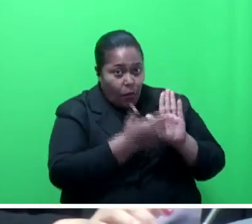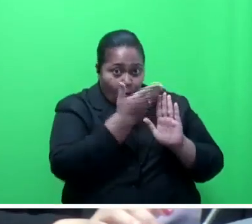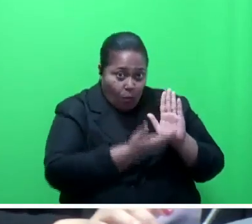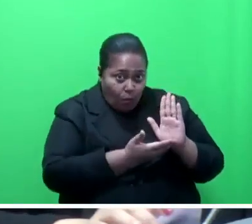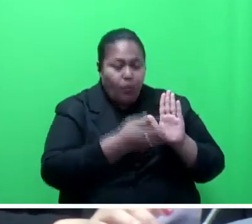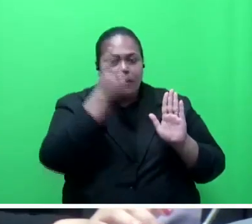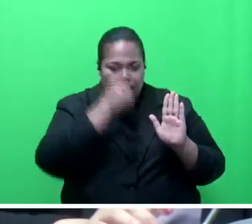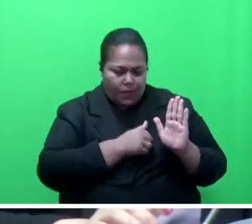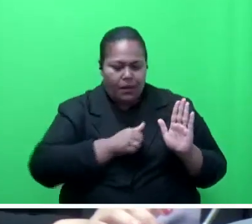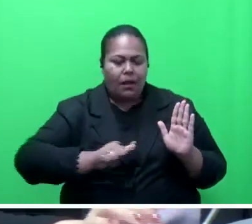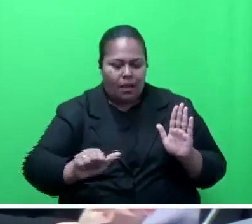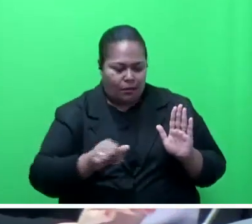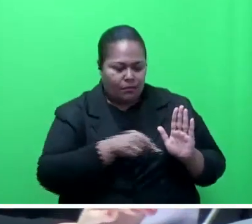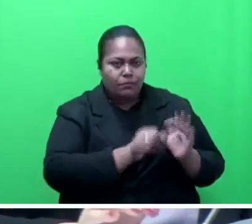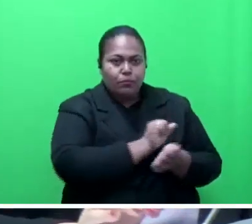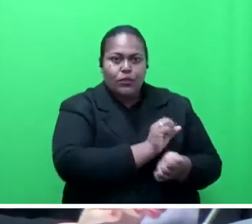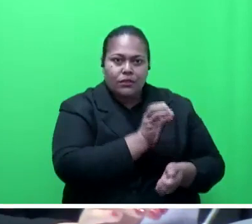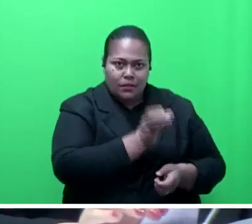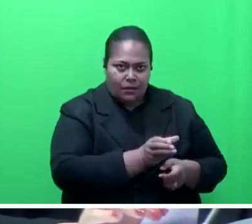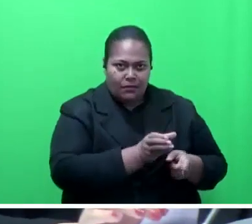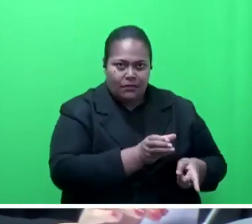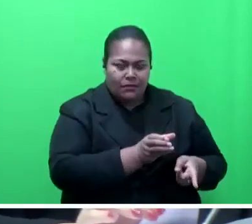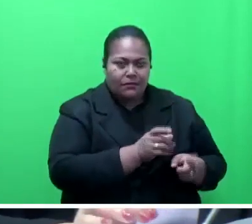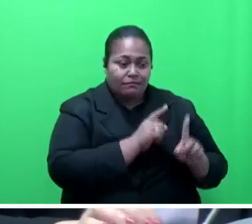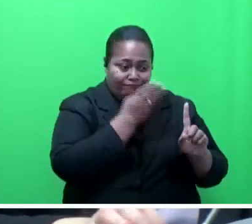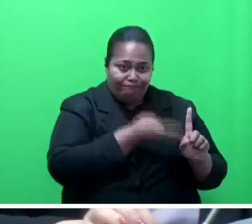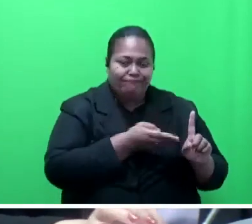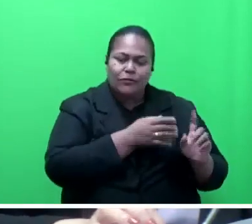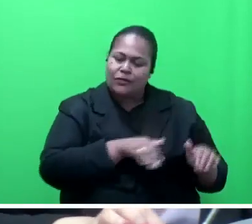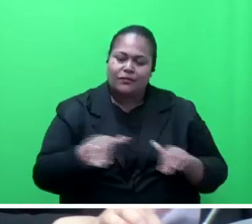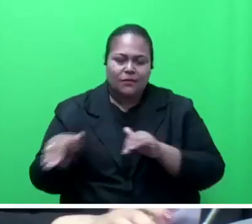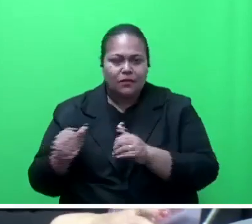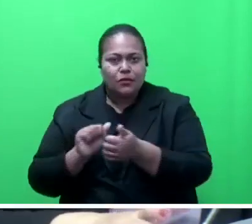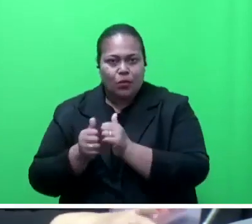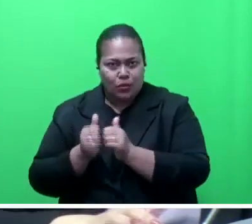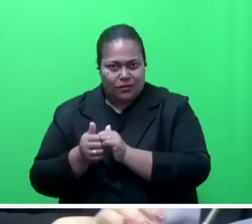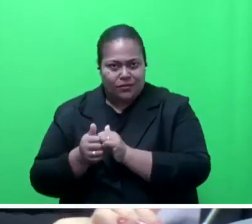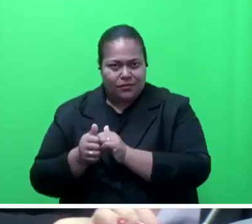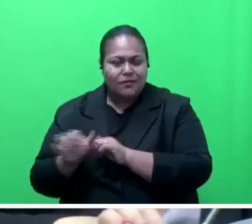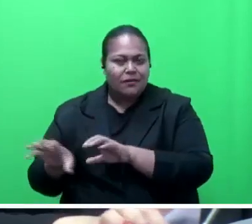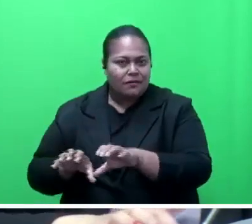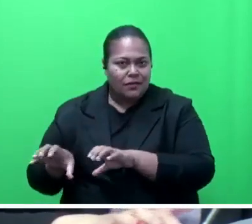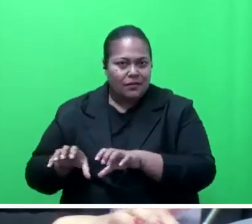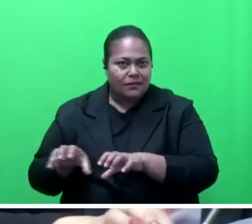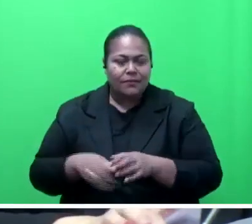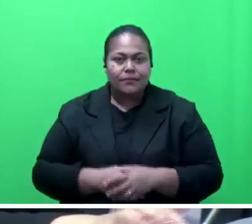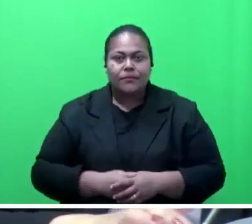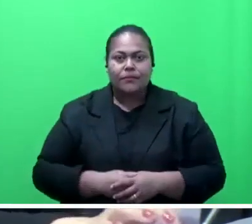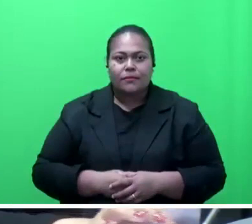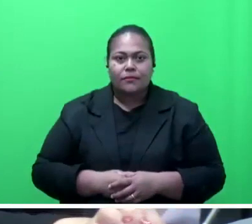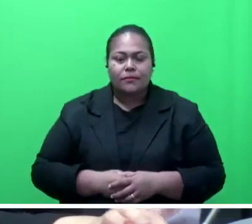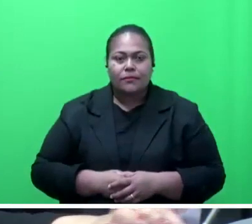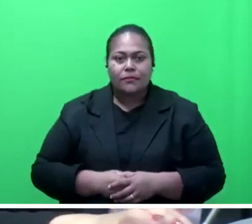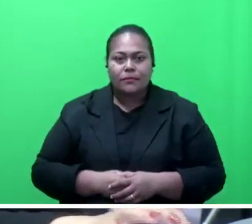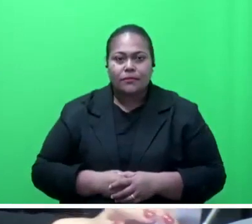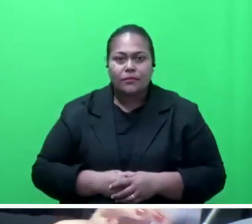the prisoners to participate in sporting activities too. These are all provided for, Mr. Speaker, sir. I'd like to